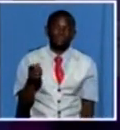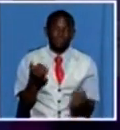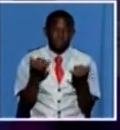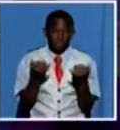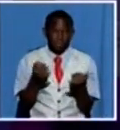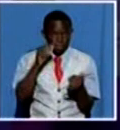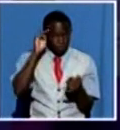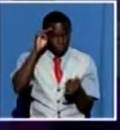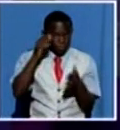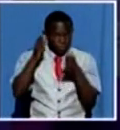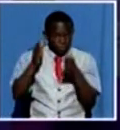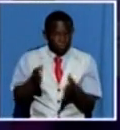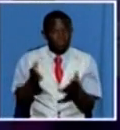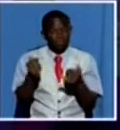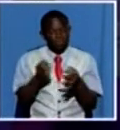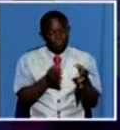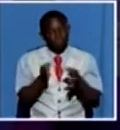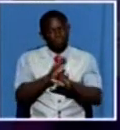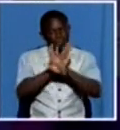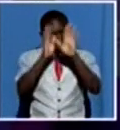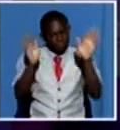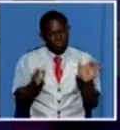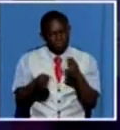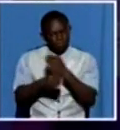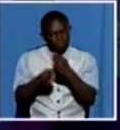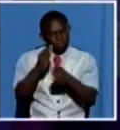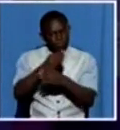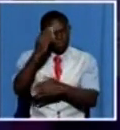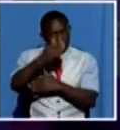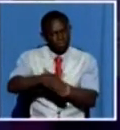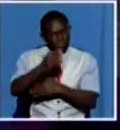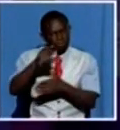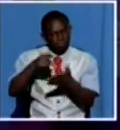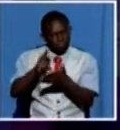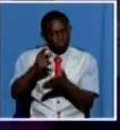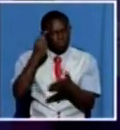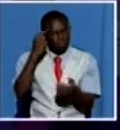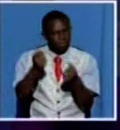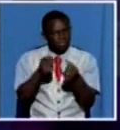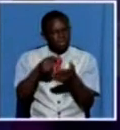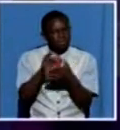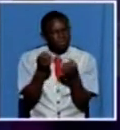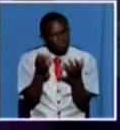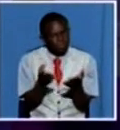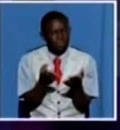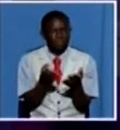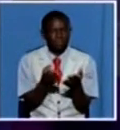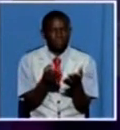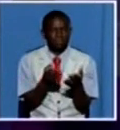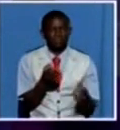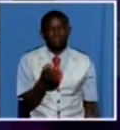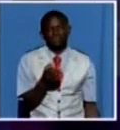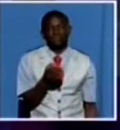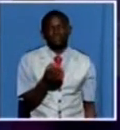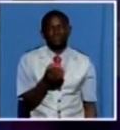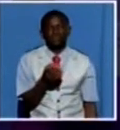spread, which is being referred to as falsehood. Questions such as the cost of constructing the Michael Chirufya Sata Toll